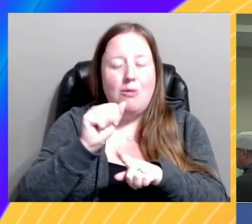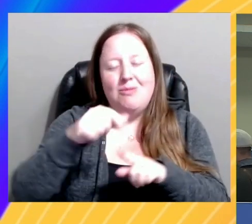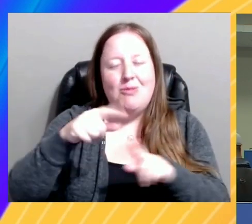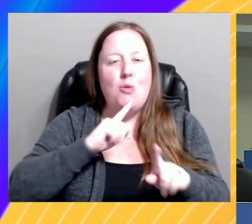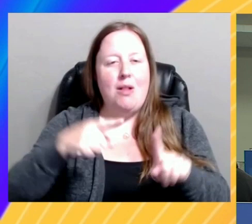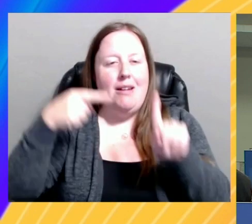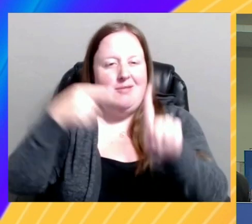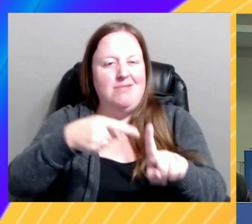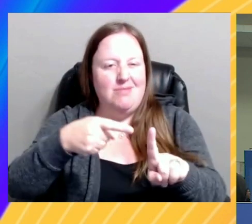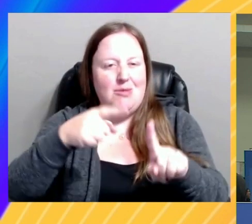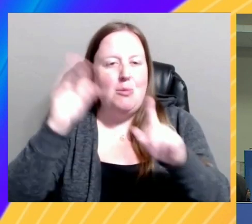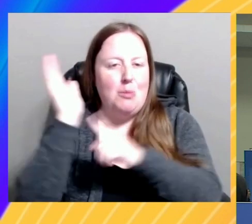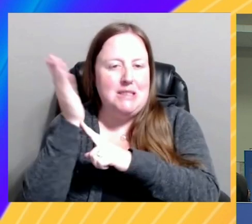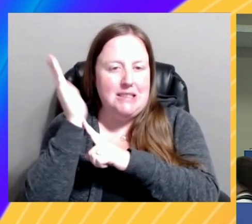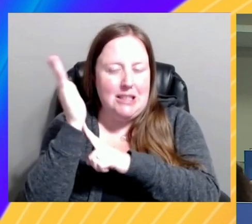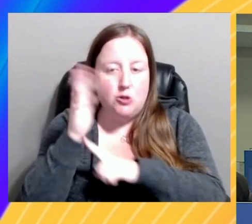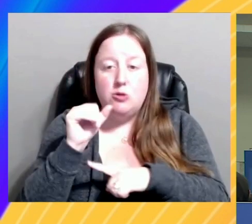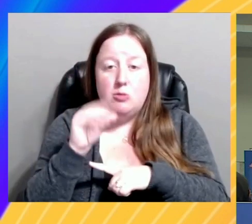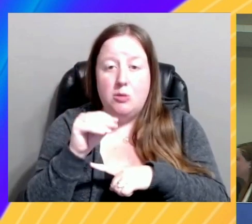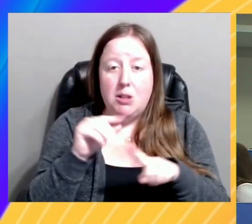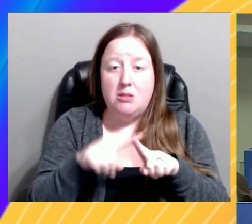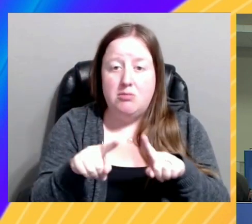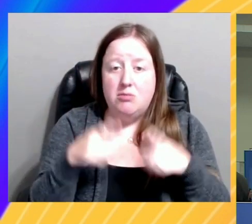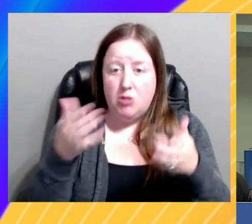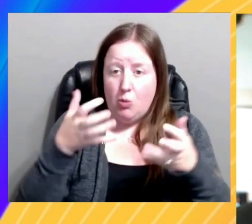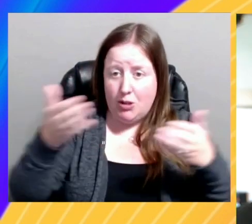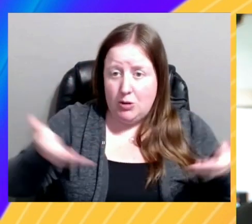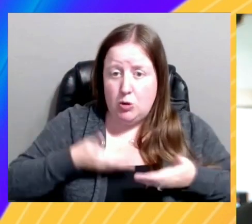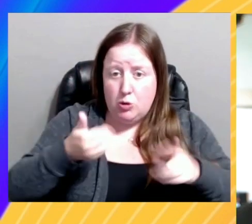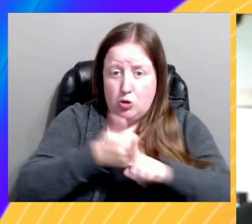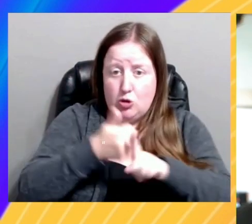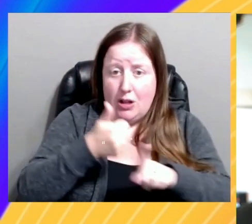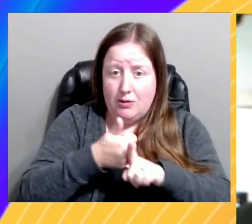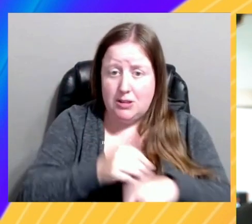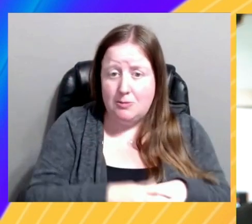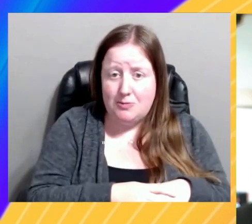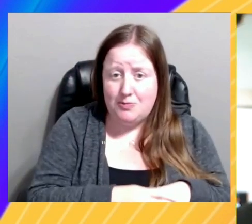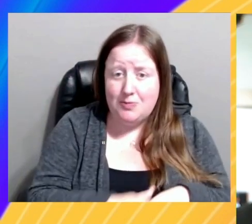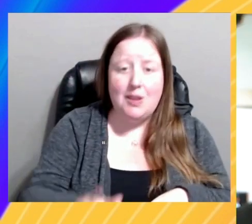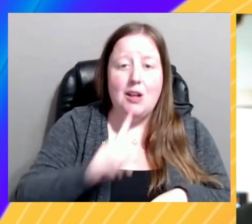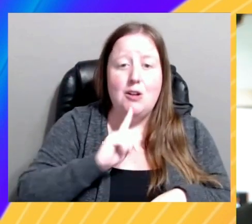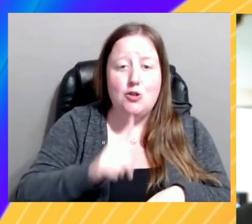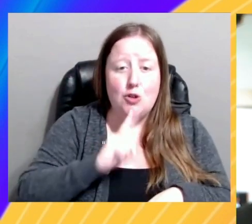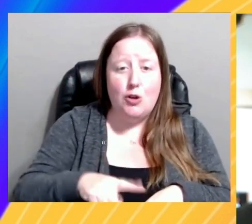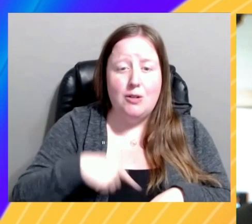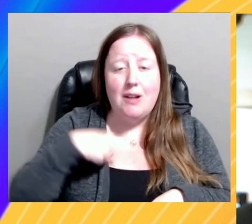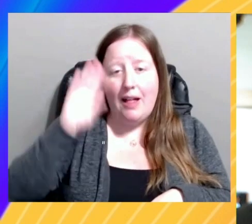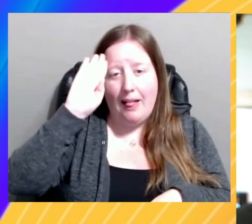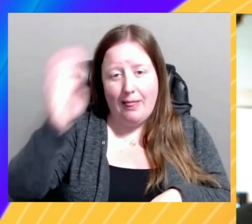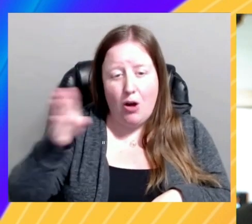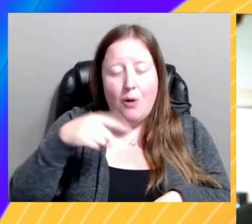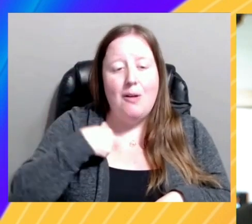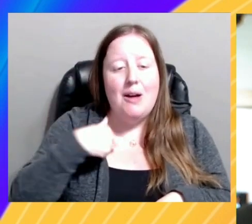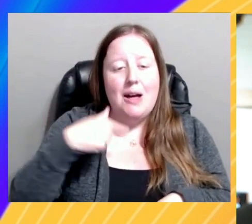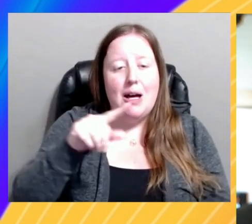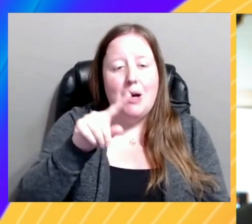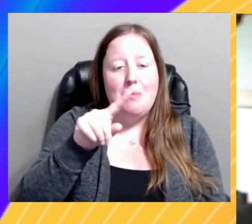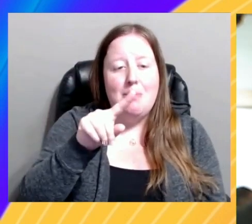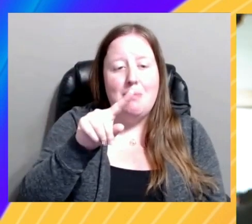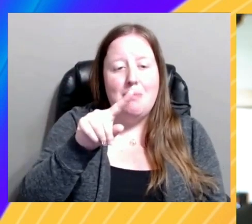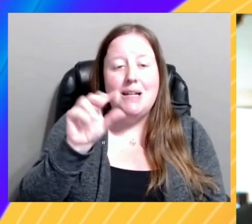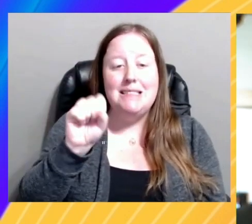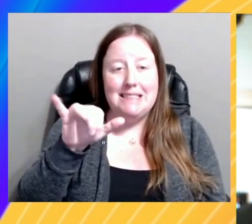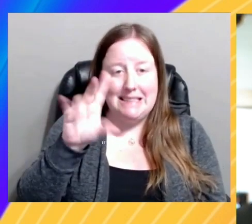But you guys want to introduce yourselves really quick? Yeah, sure. I'm Sid. I'm a solutions architect, and I work with public